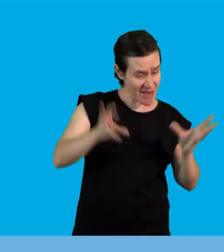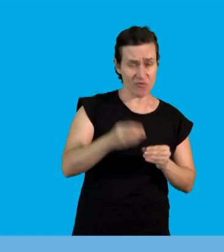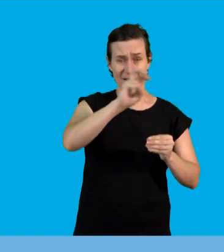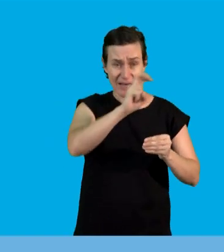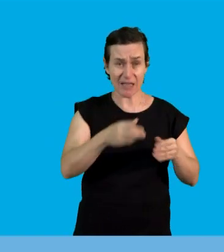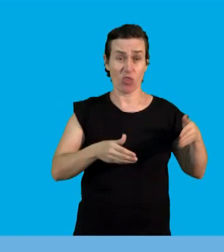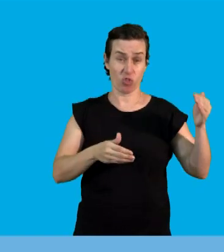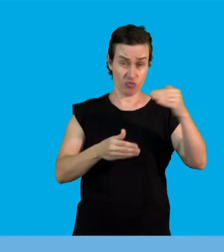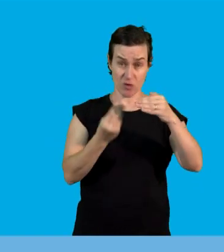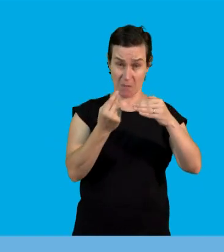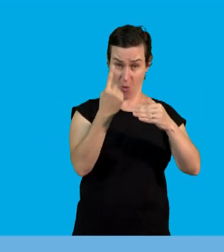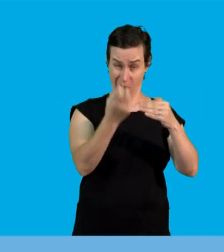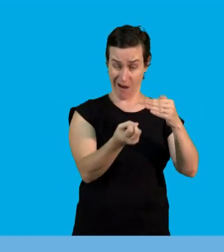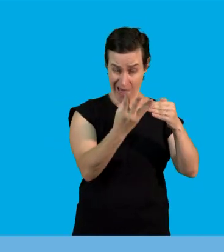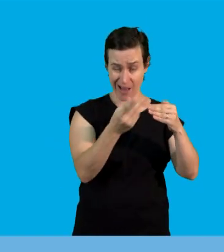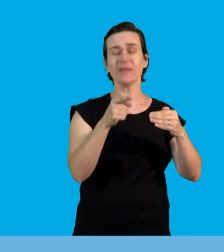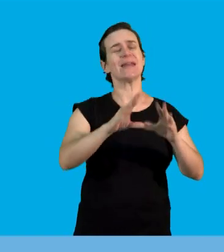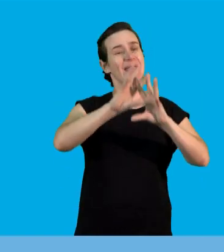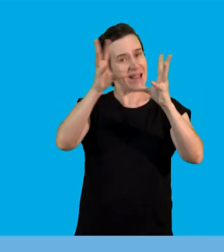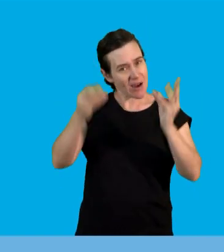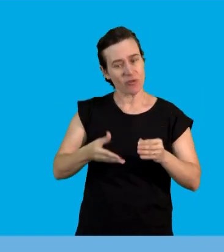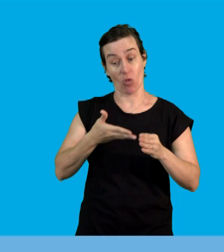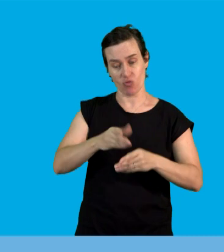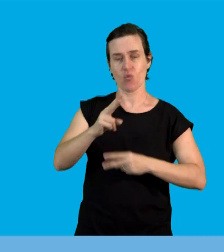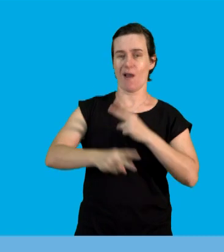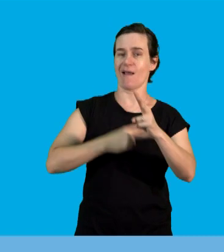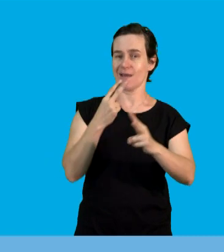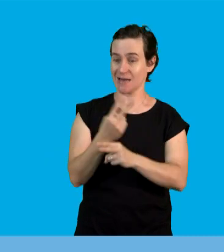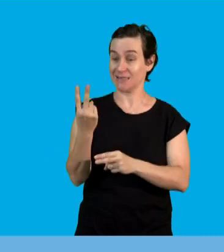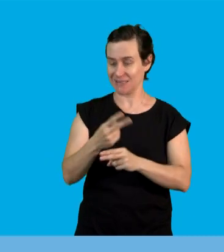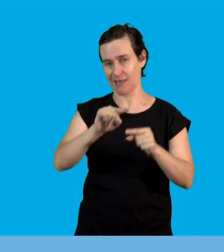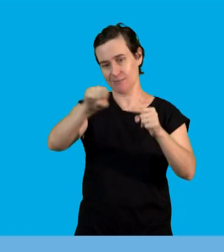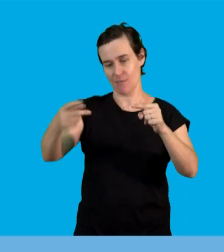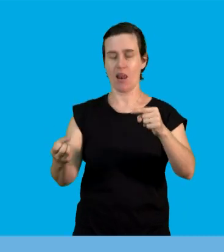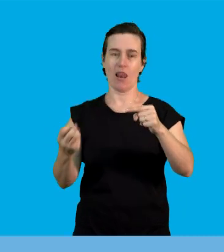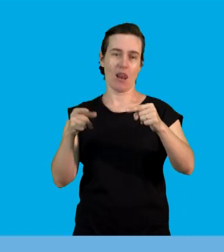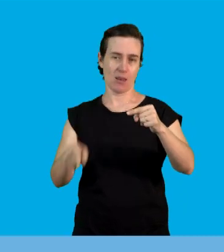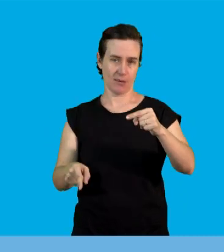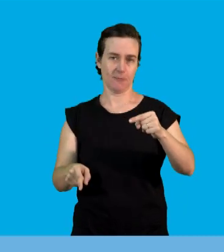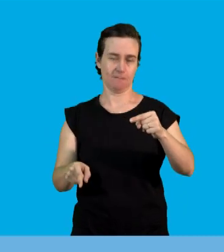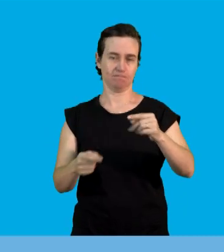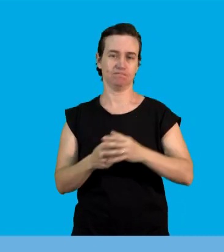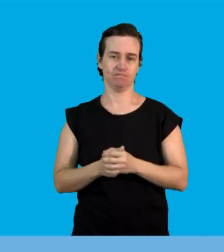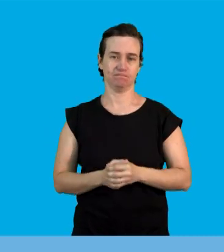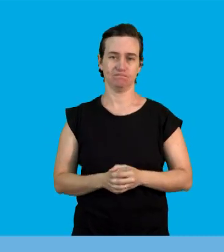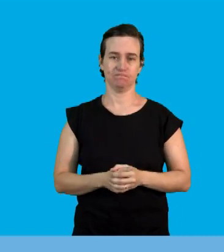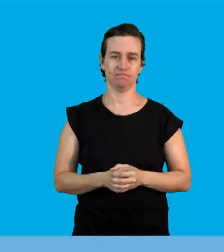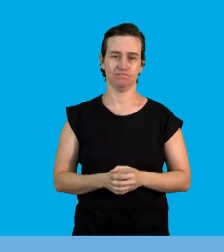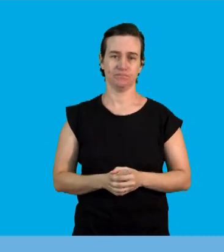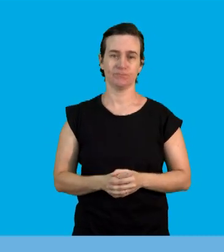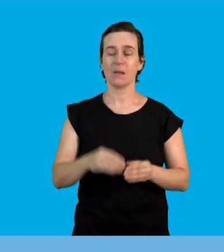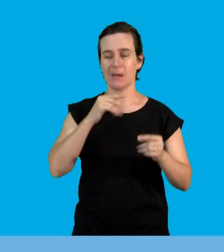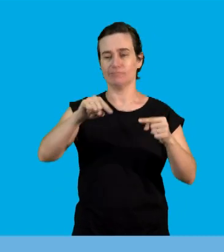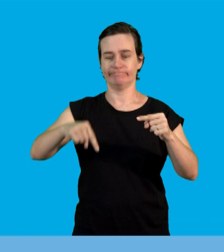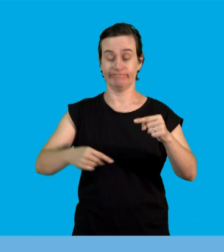the first resistor, which is our first light bulb, and then again passing through the second light bulb, which is our resistor